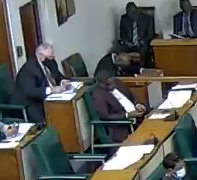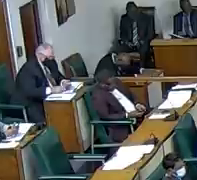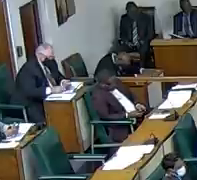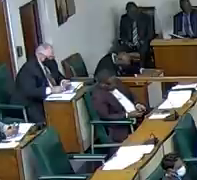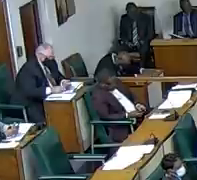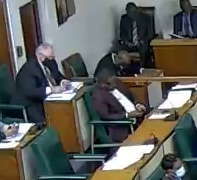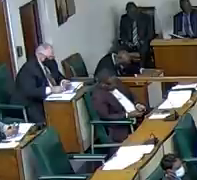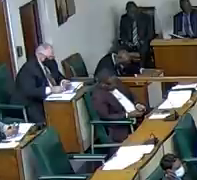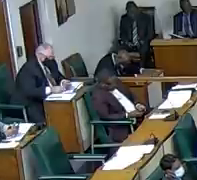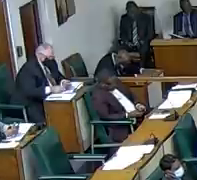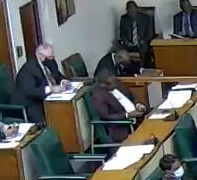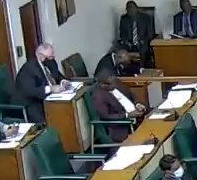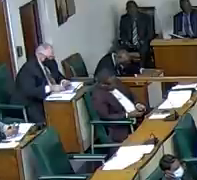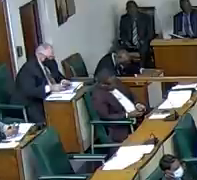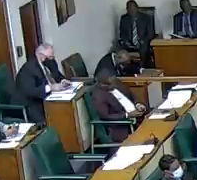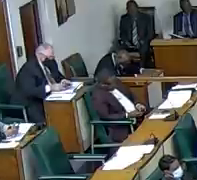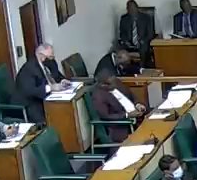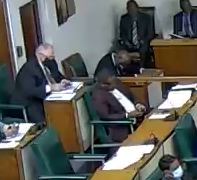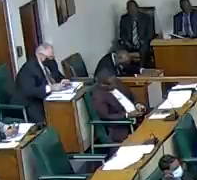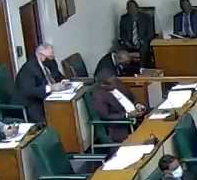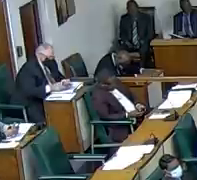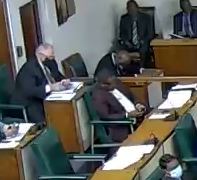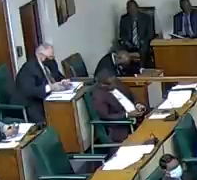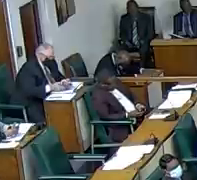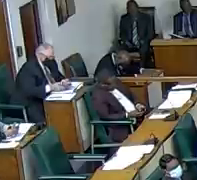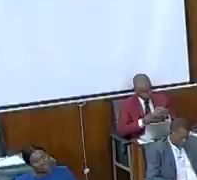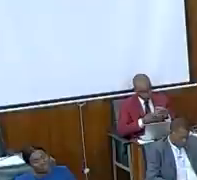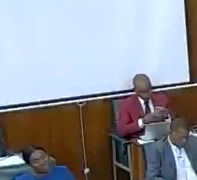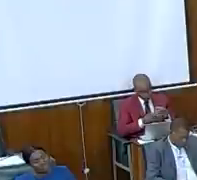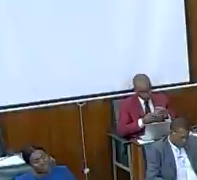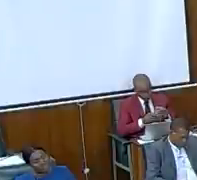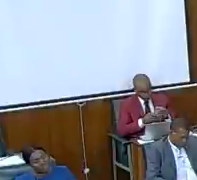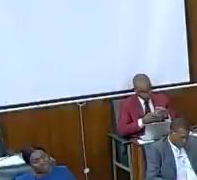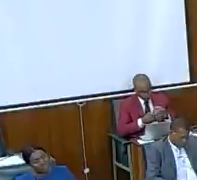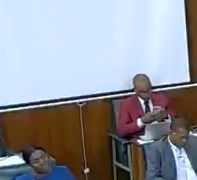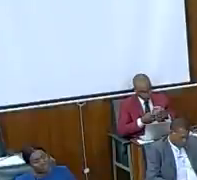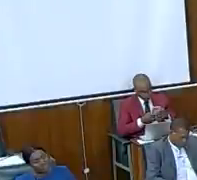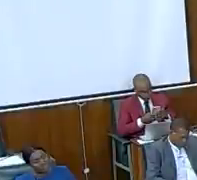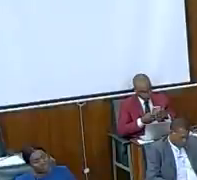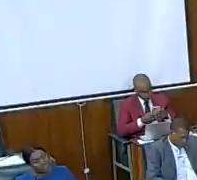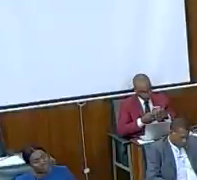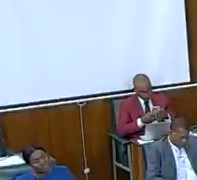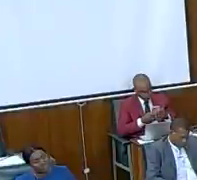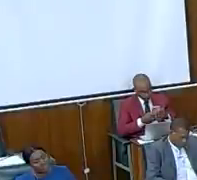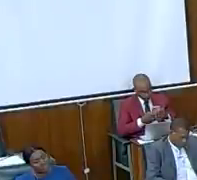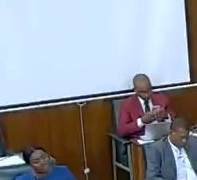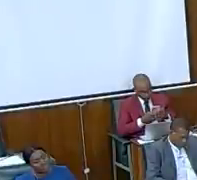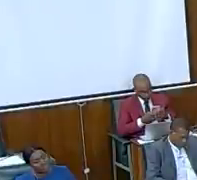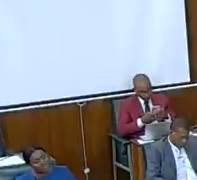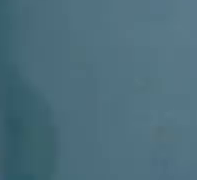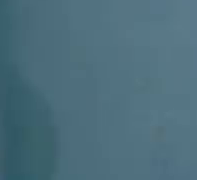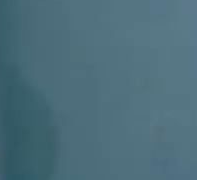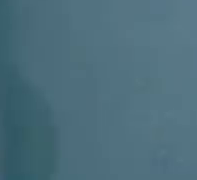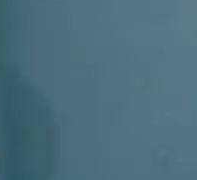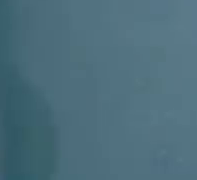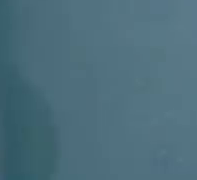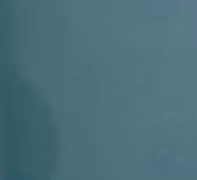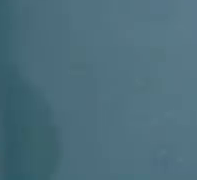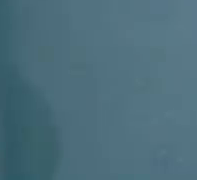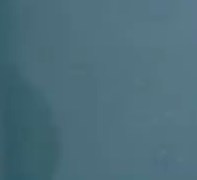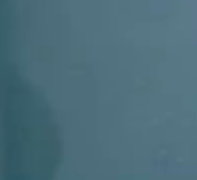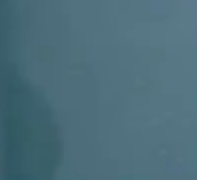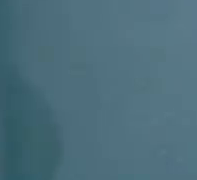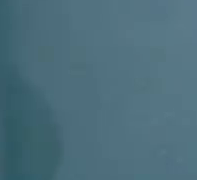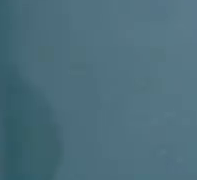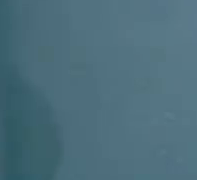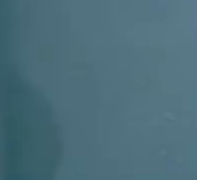it by 15 minutes, in the first to allow him to complete his presentation. May it please you, Madam Speaker. Just